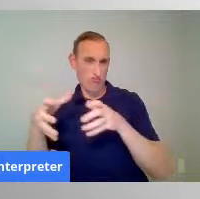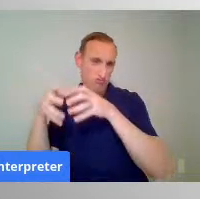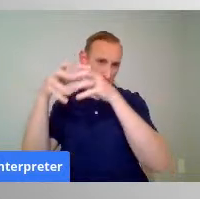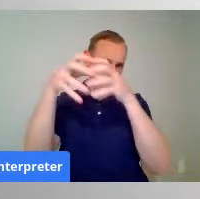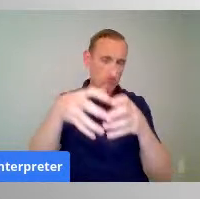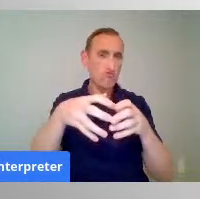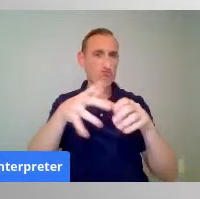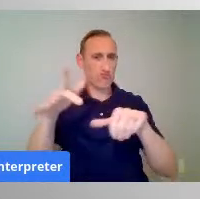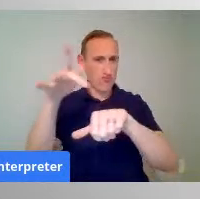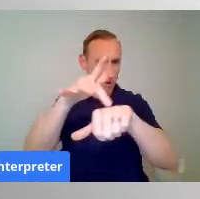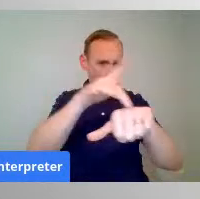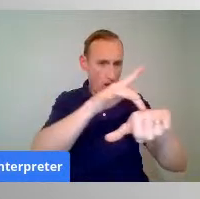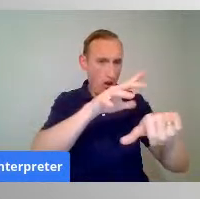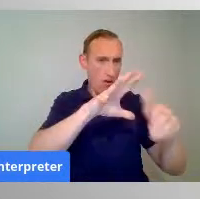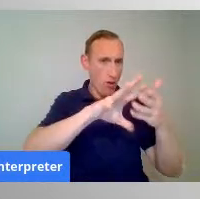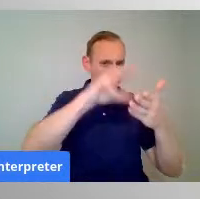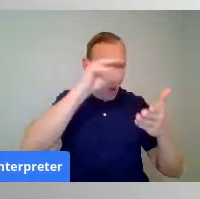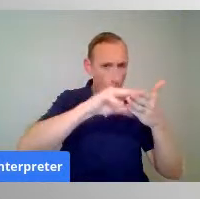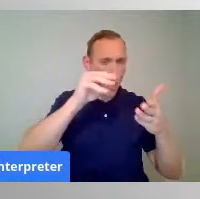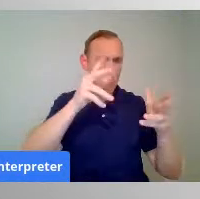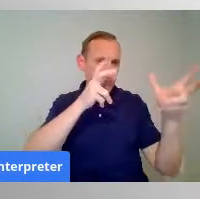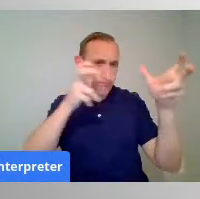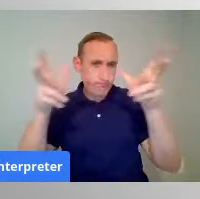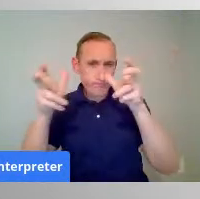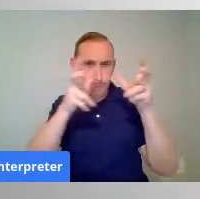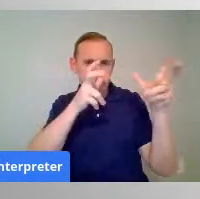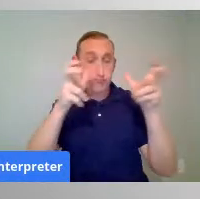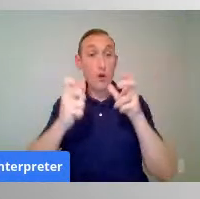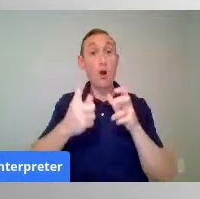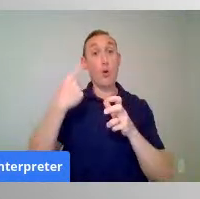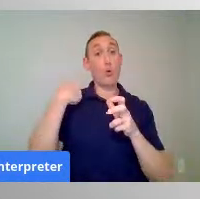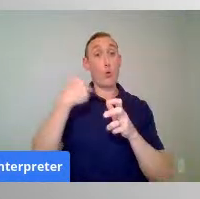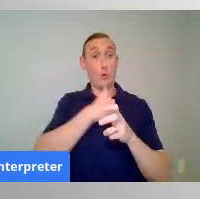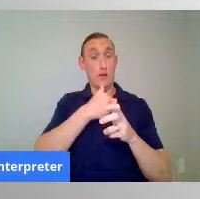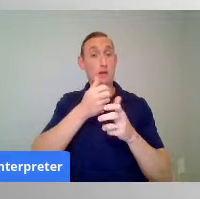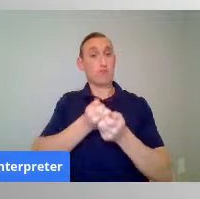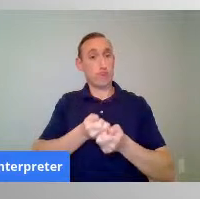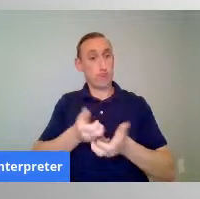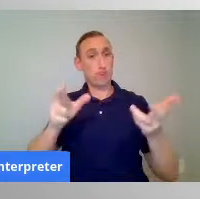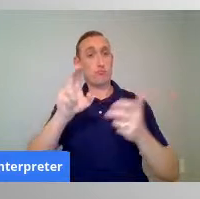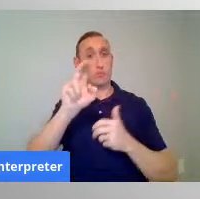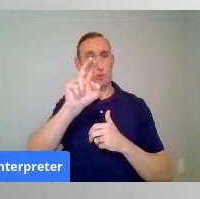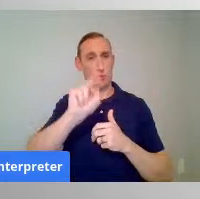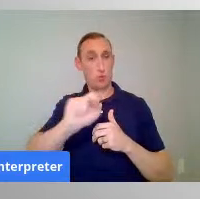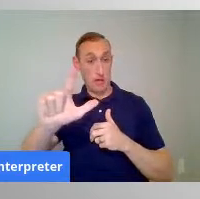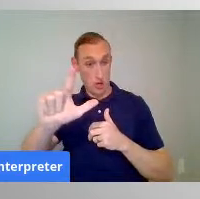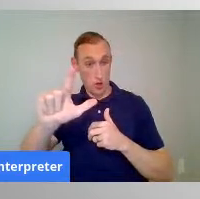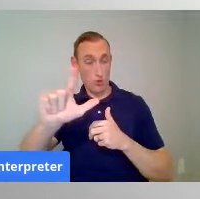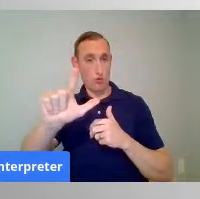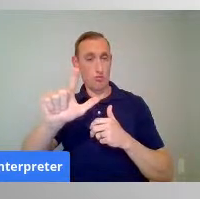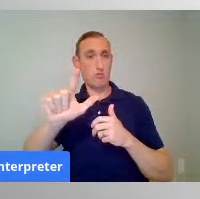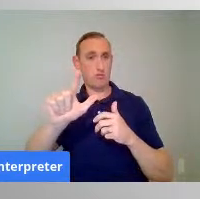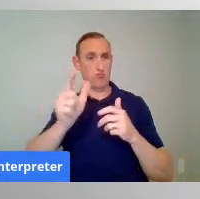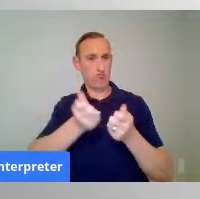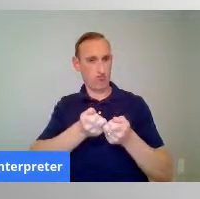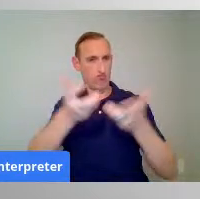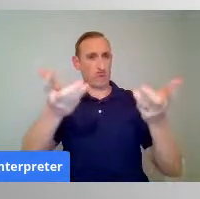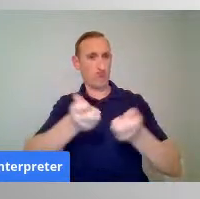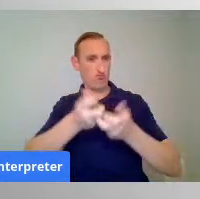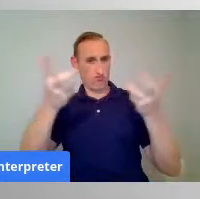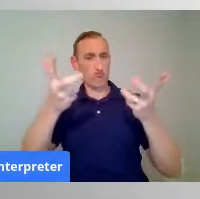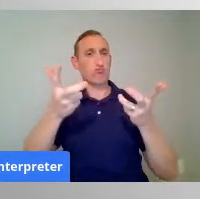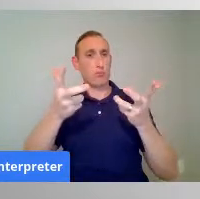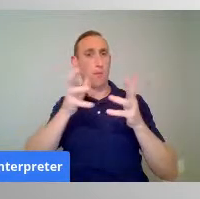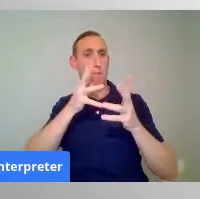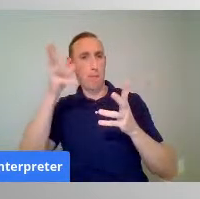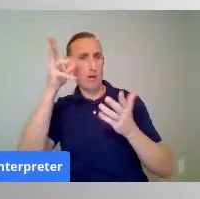and it's distributed to every child at the first of each month. So parents are aware of the things that we have going on, that their children can